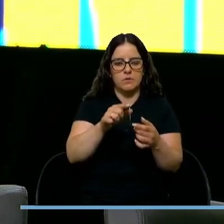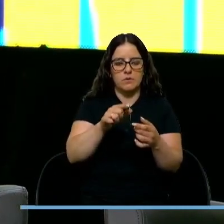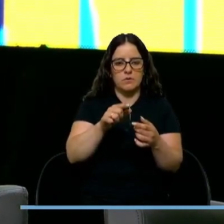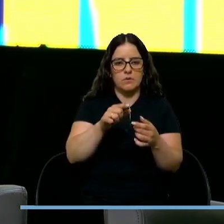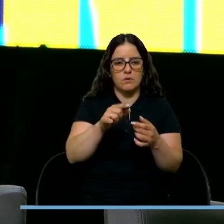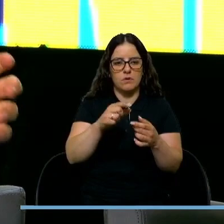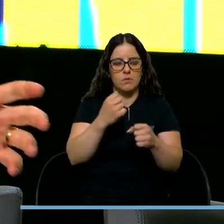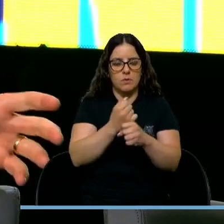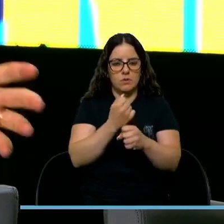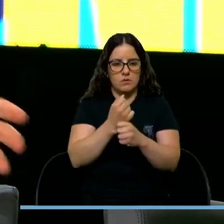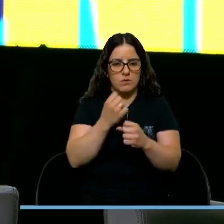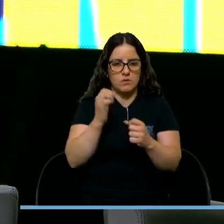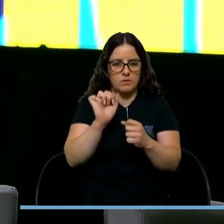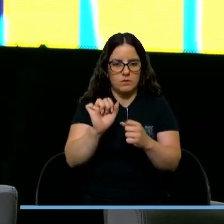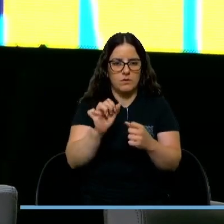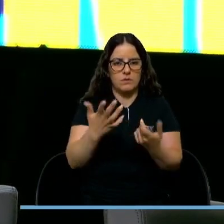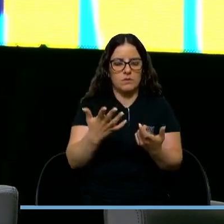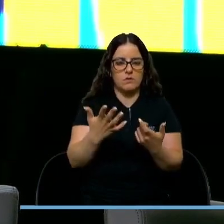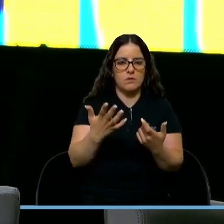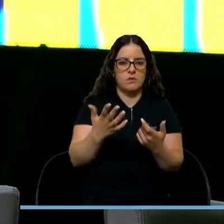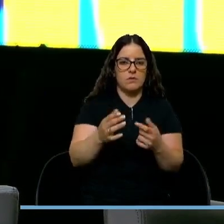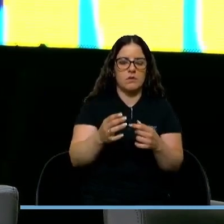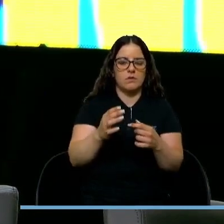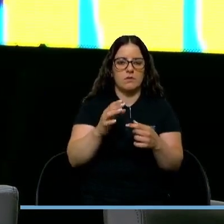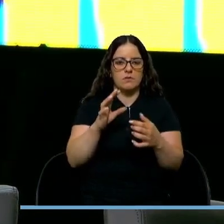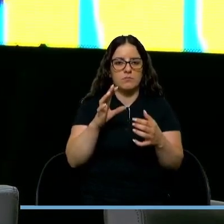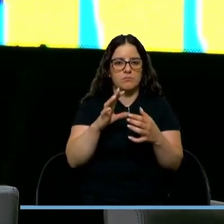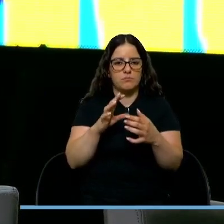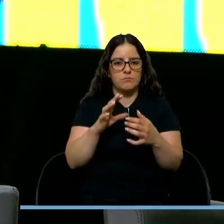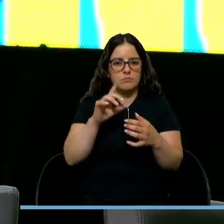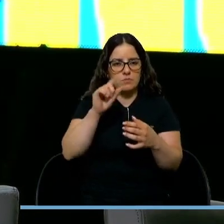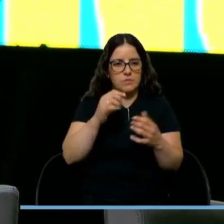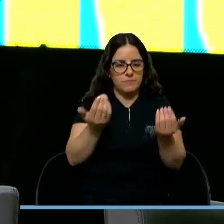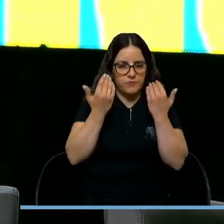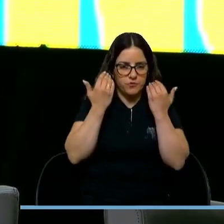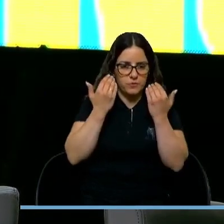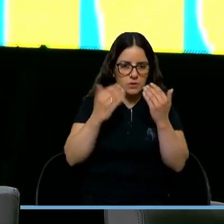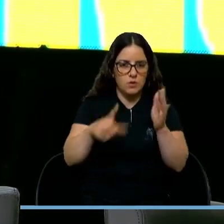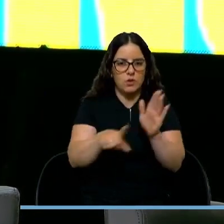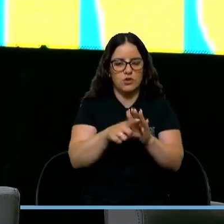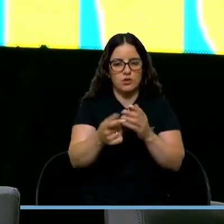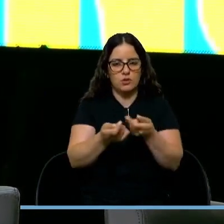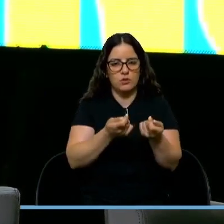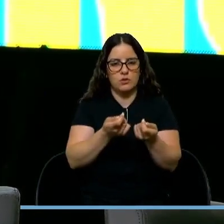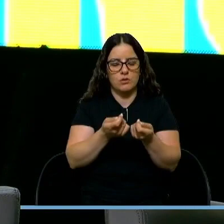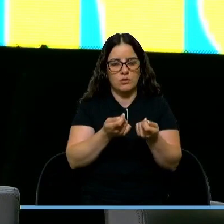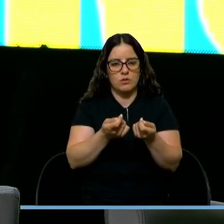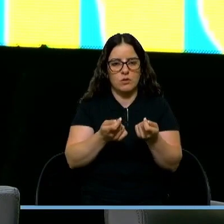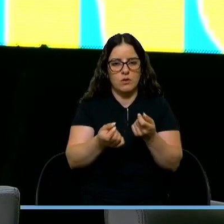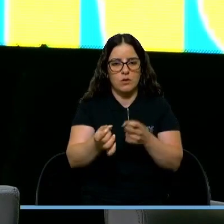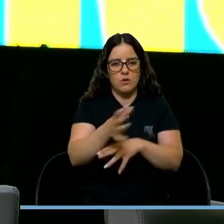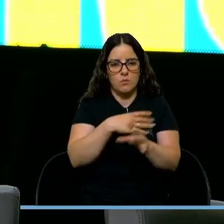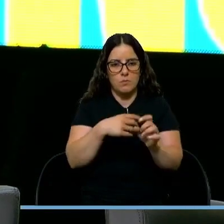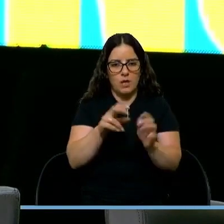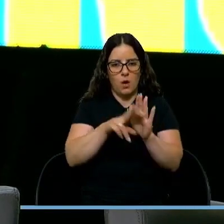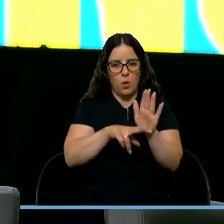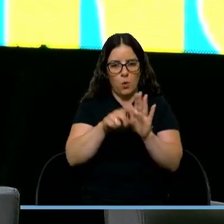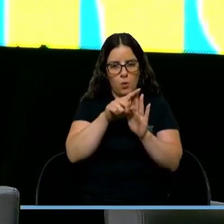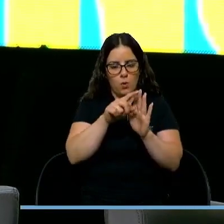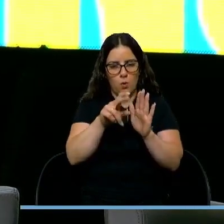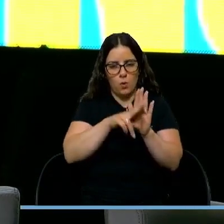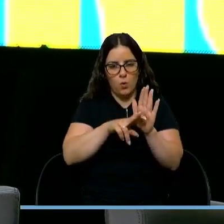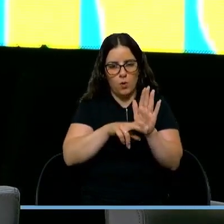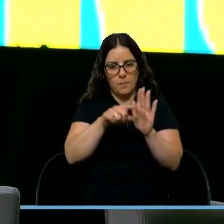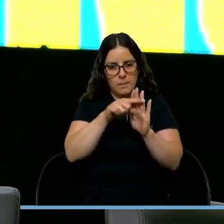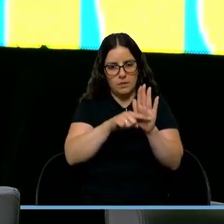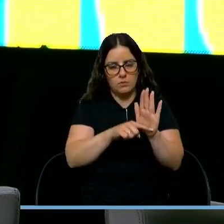done. And also concerning data, there's a taxonomy of data, European legislation, regulation, which